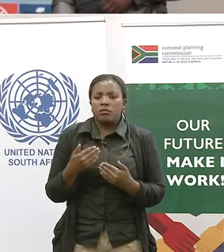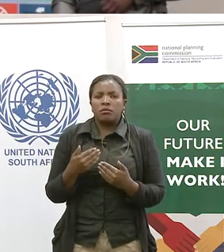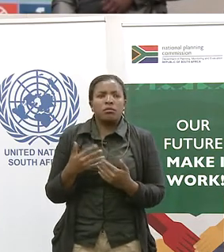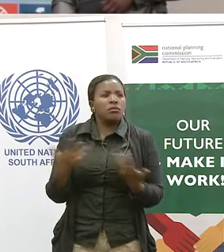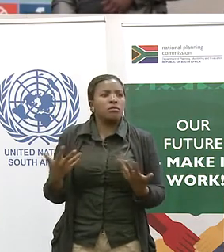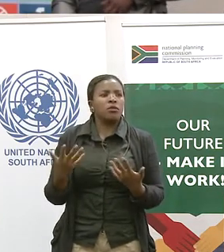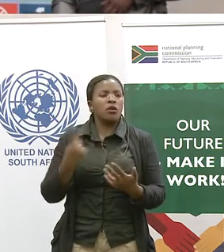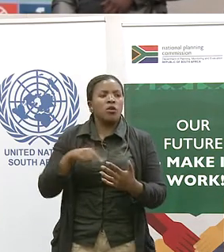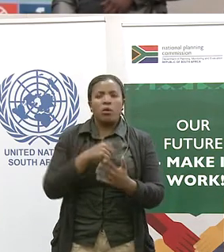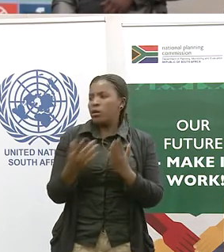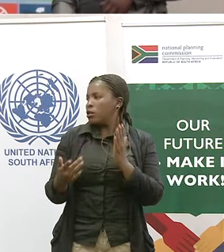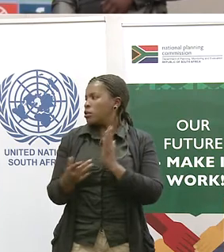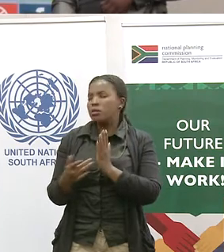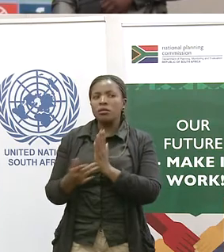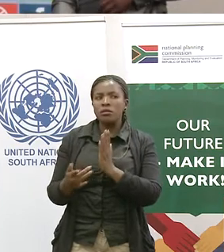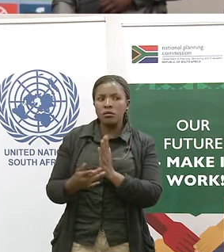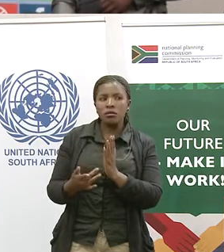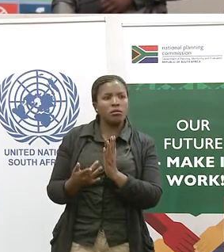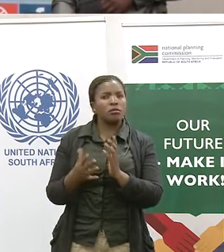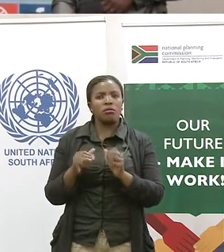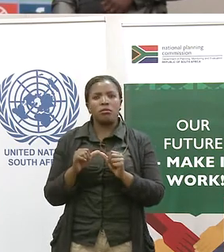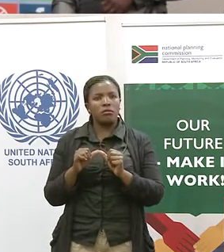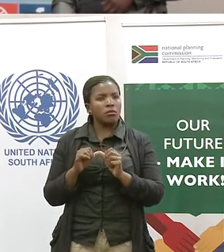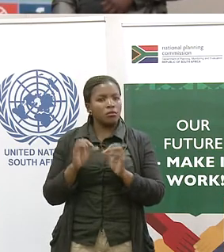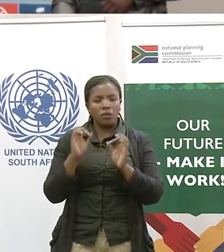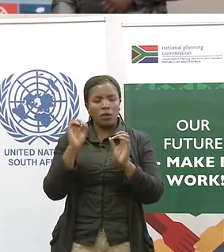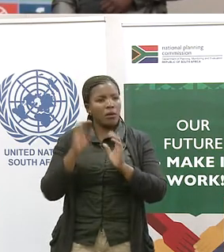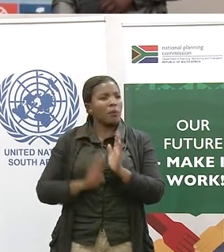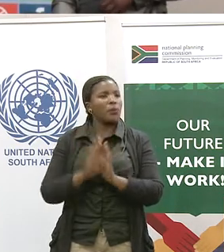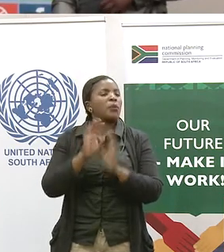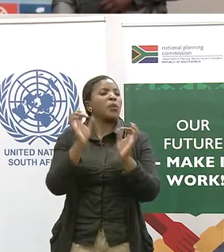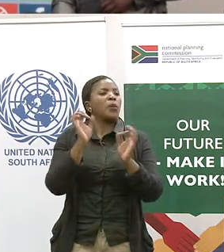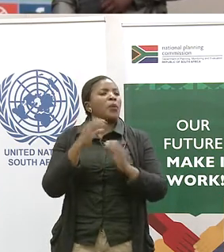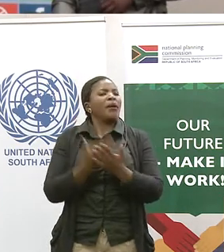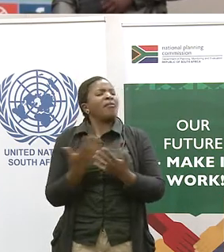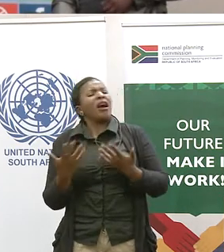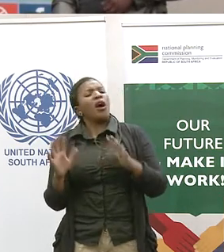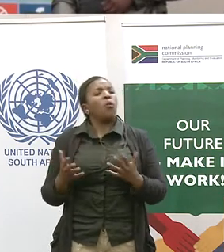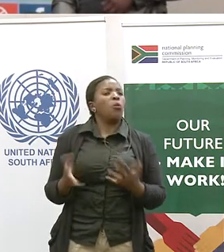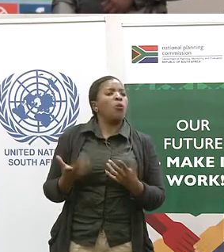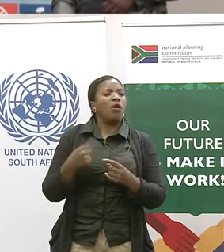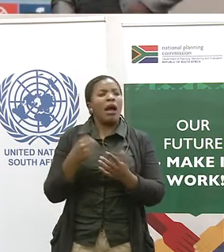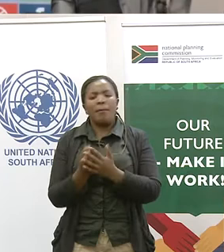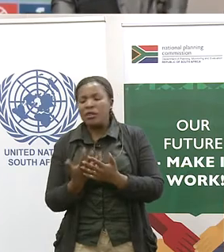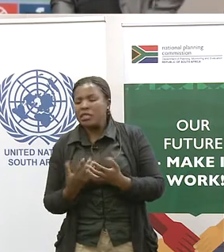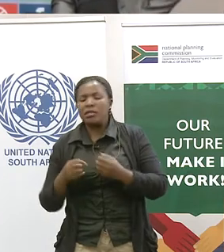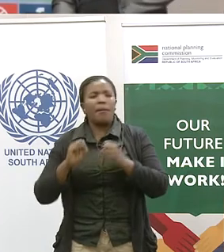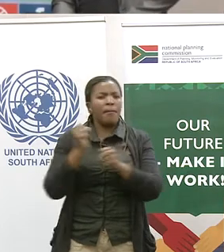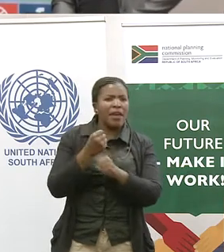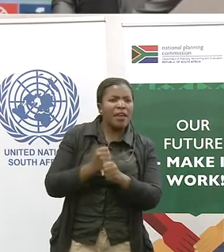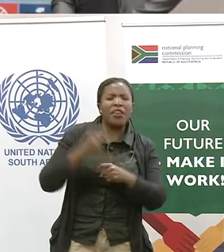the technology industries that are able to optimize disability, so they can create Siris, or they can